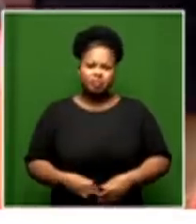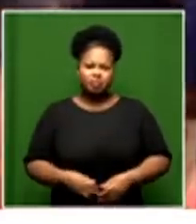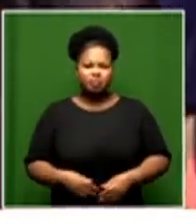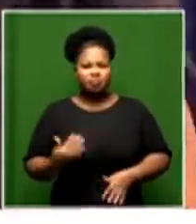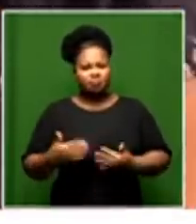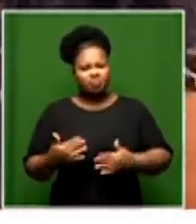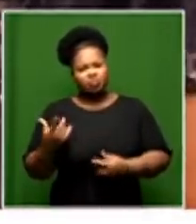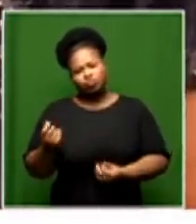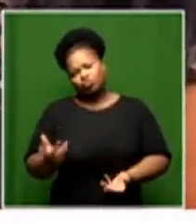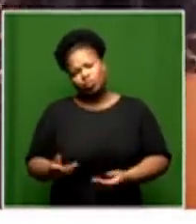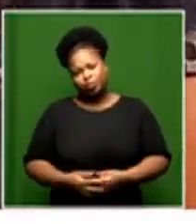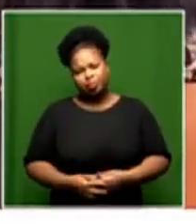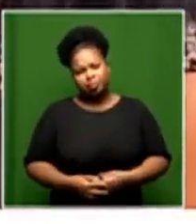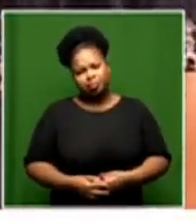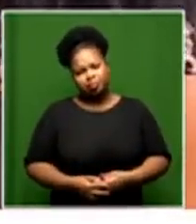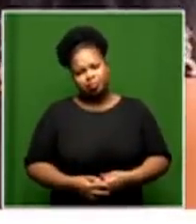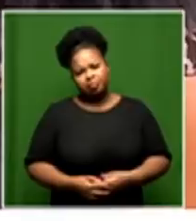so on,